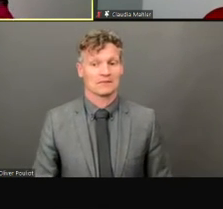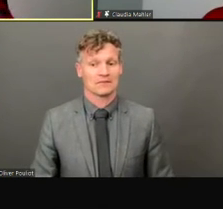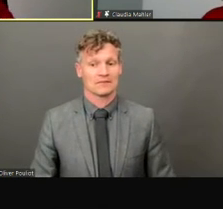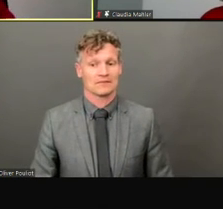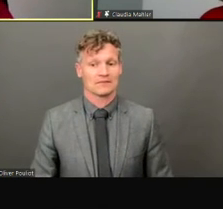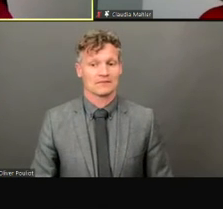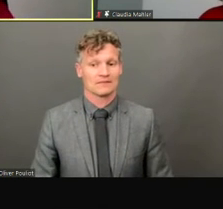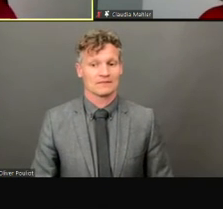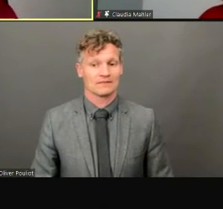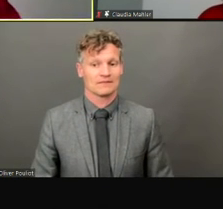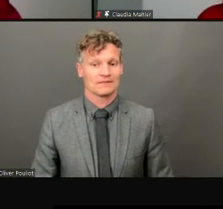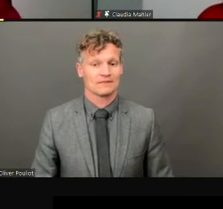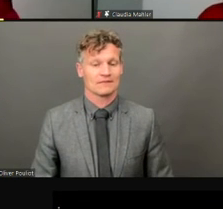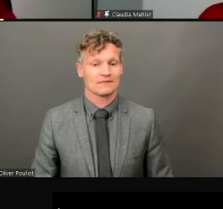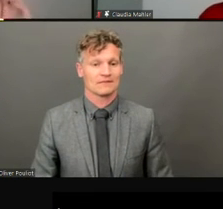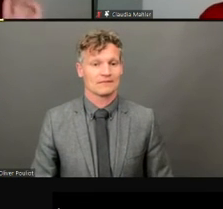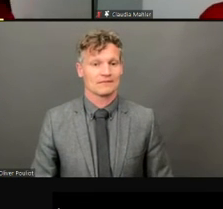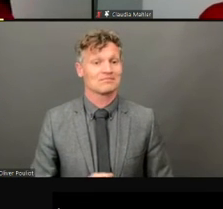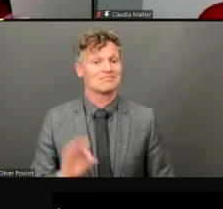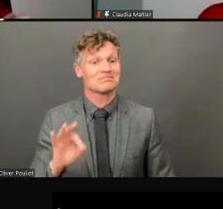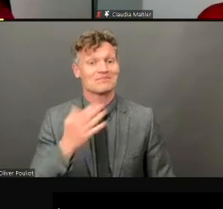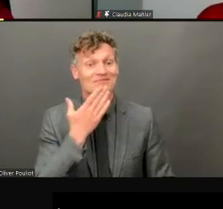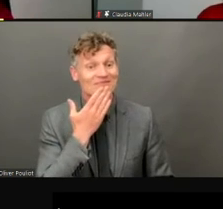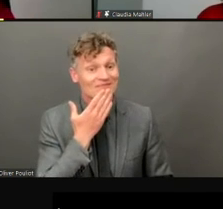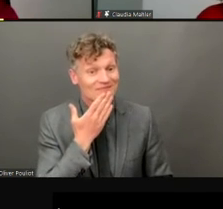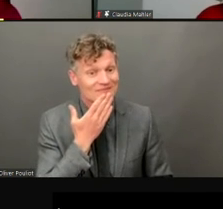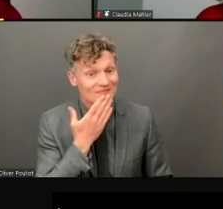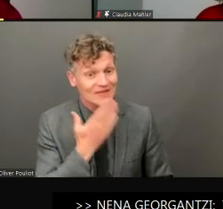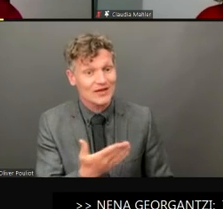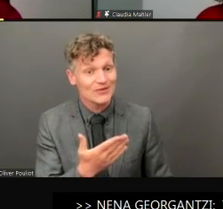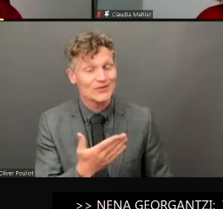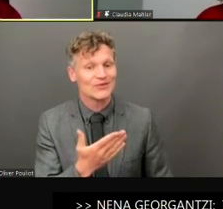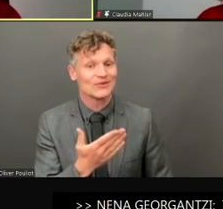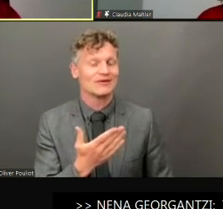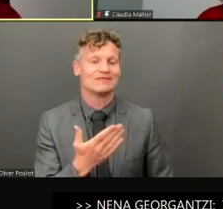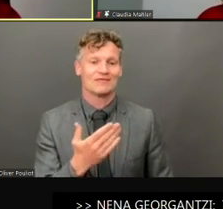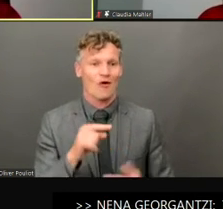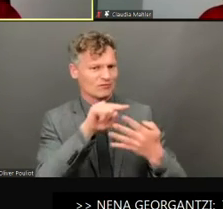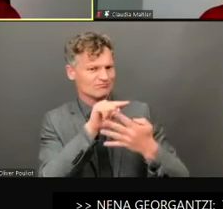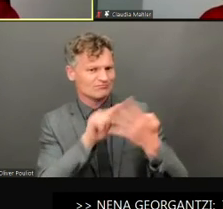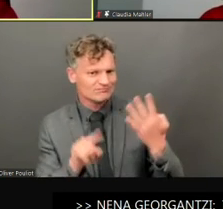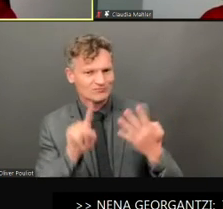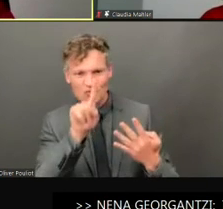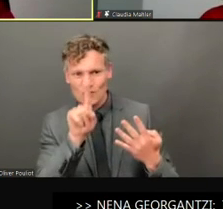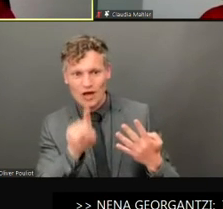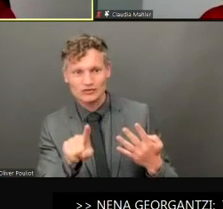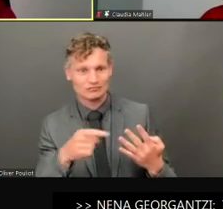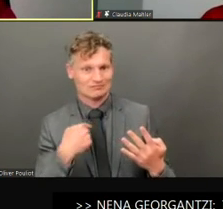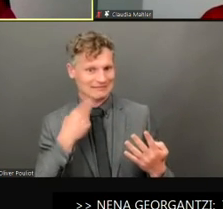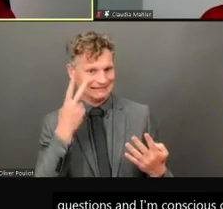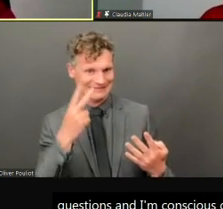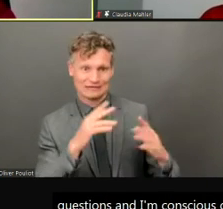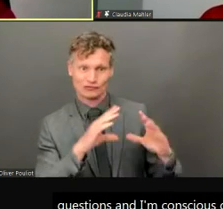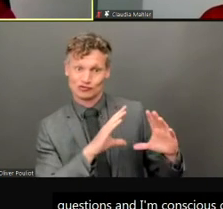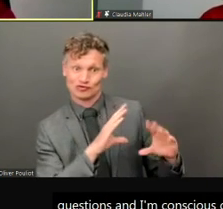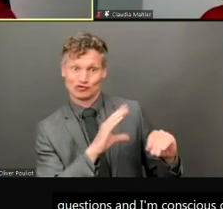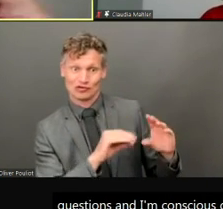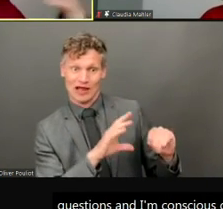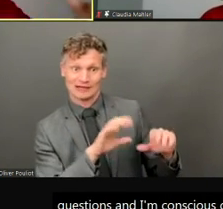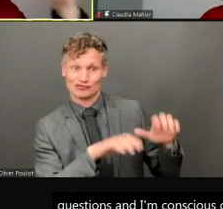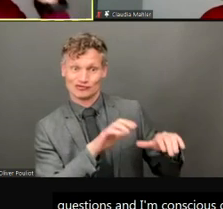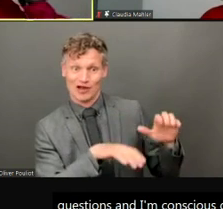Thank you. Thanks to all of you for these questions. And I'm conscious of the fact that there are also questions in the chat that we have not been able